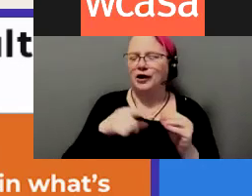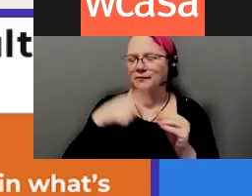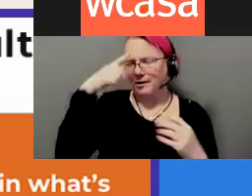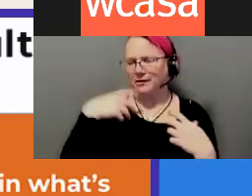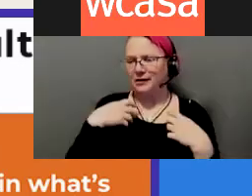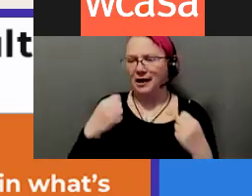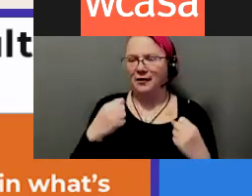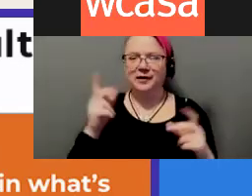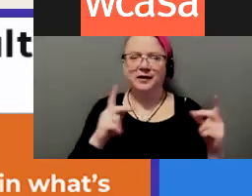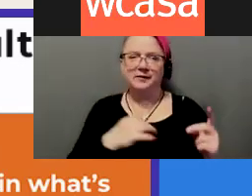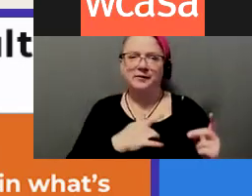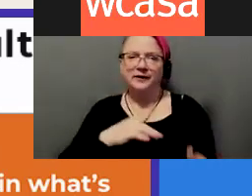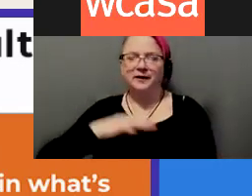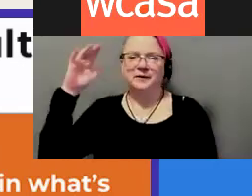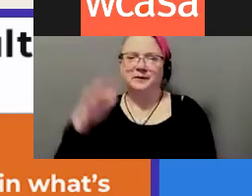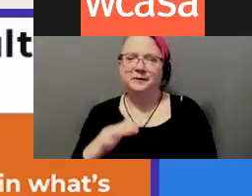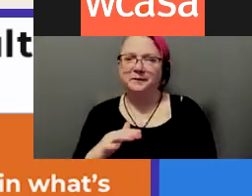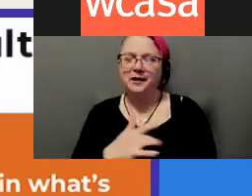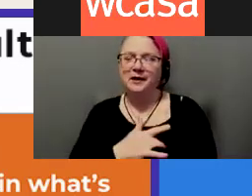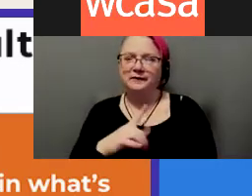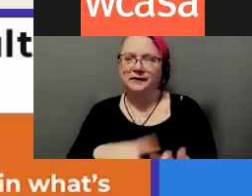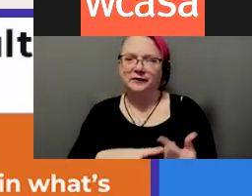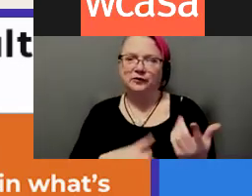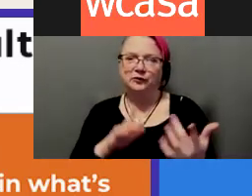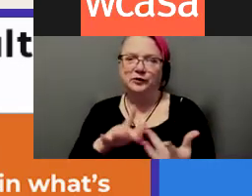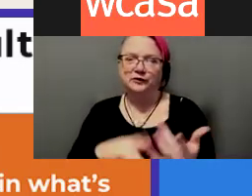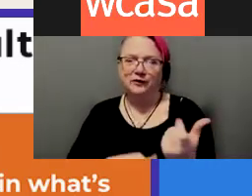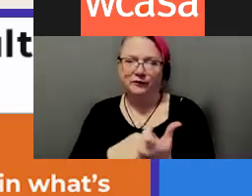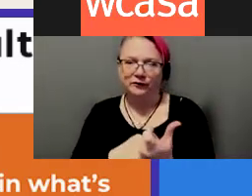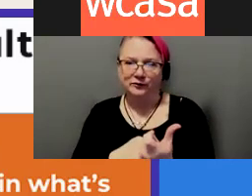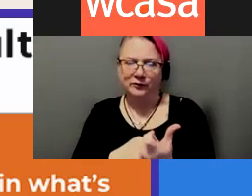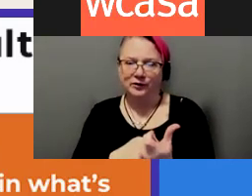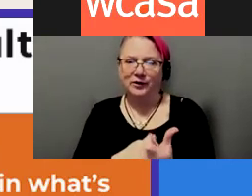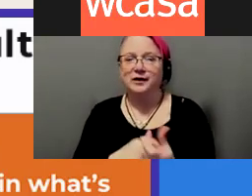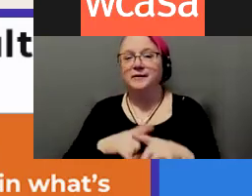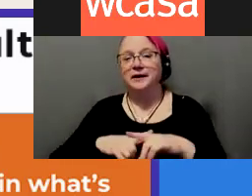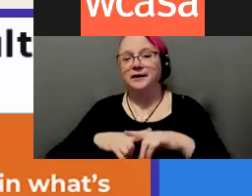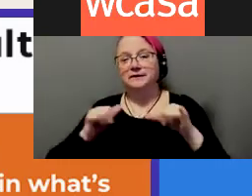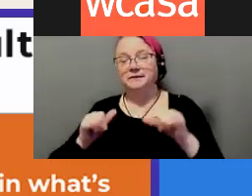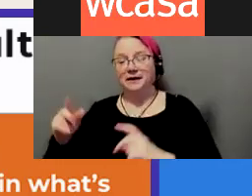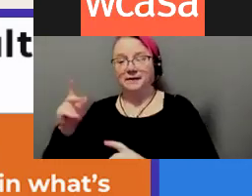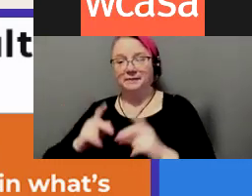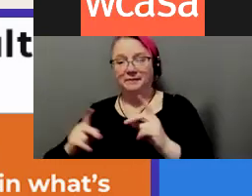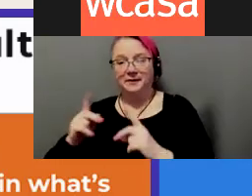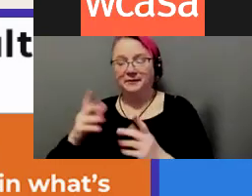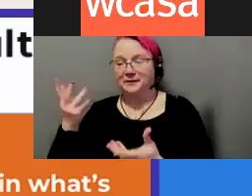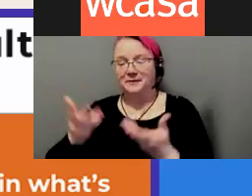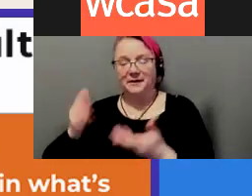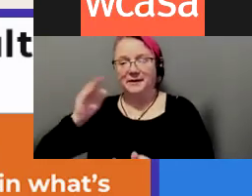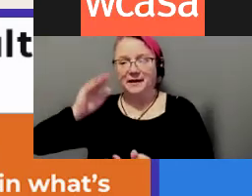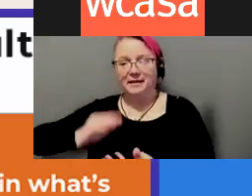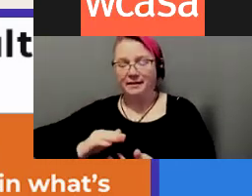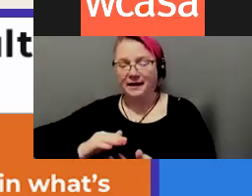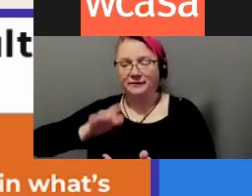less likely to reach out for support. And then on the flip side of that, people may be less likely to reach out